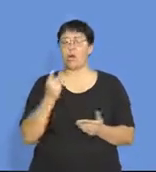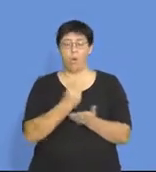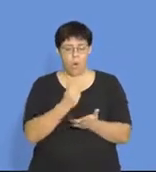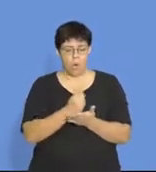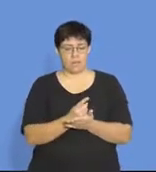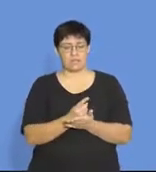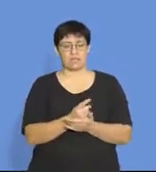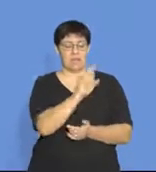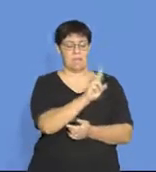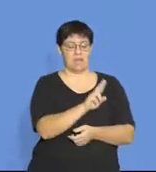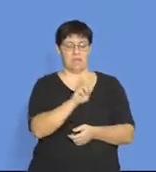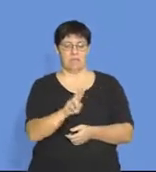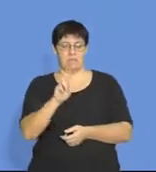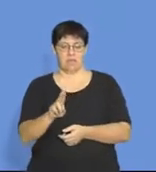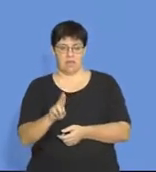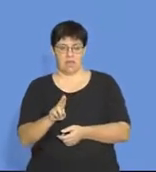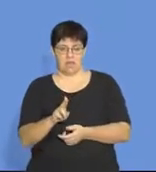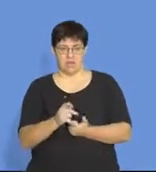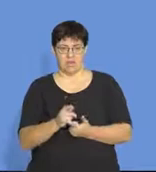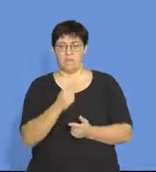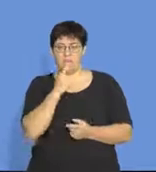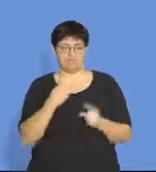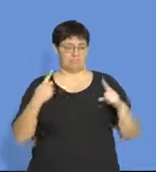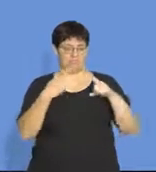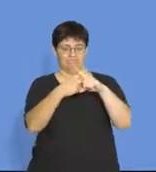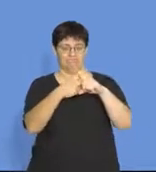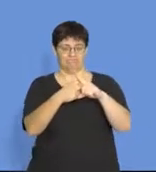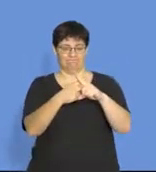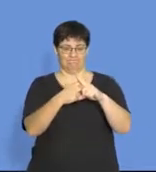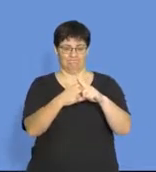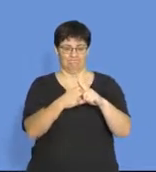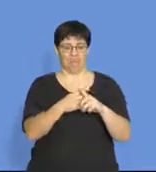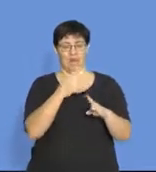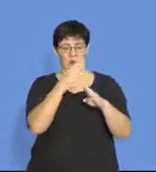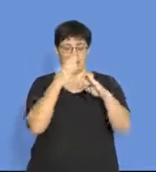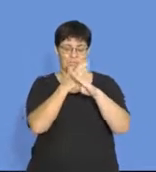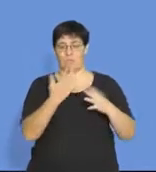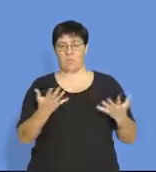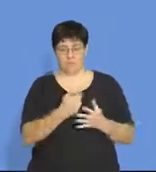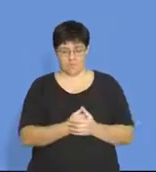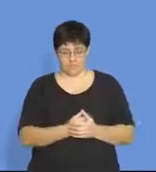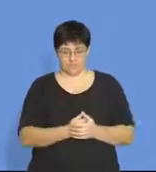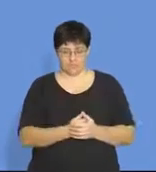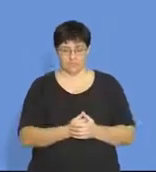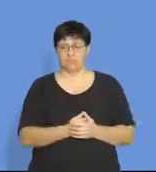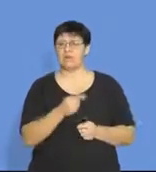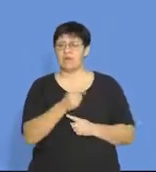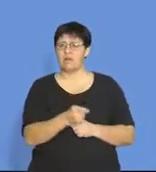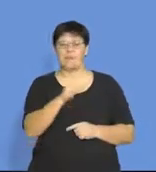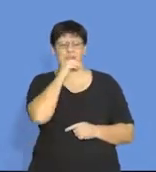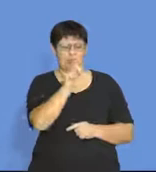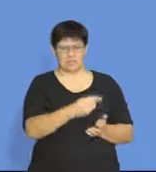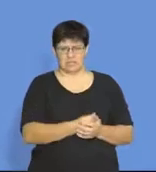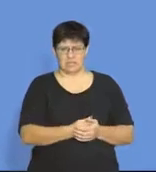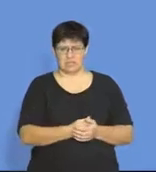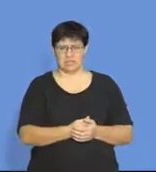ordered pair, meaning the intersection of the two lines. Now, graphically, I'm going to show you what exactly does this